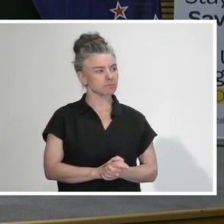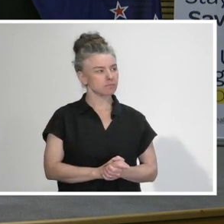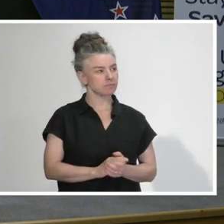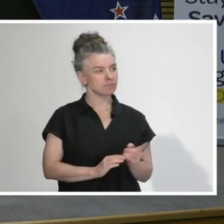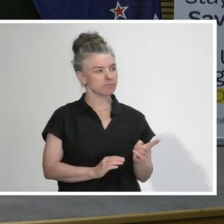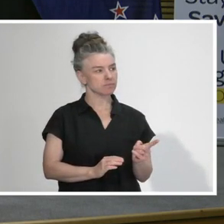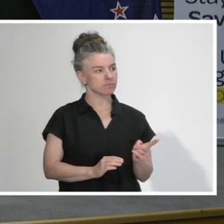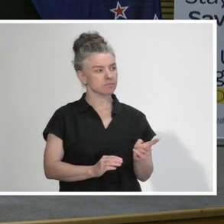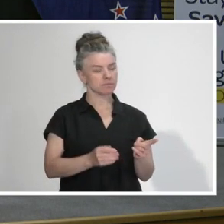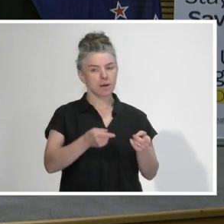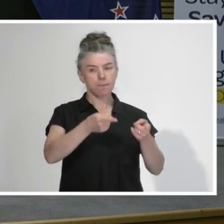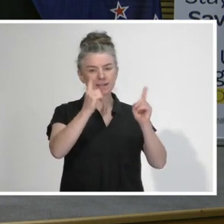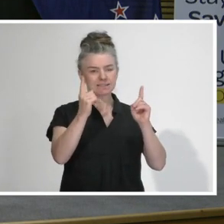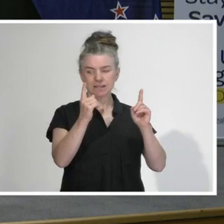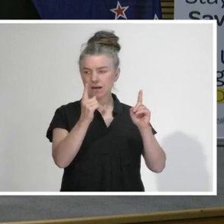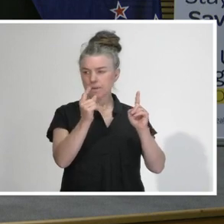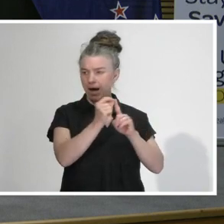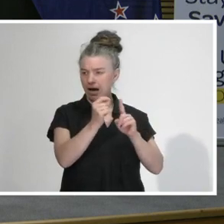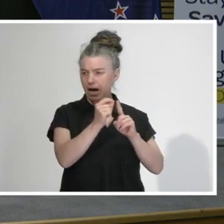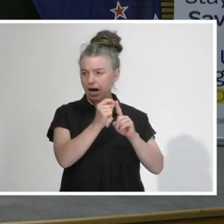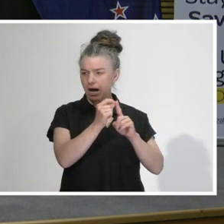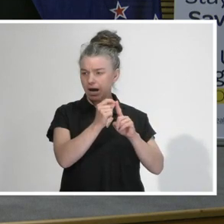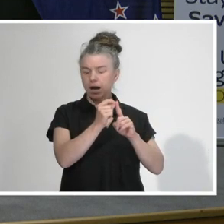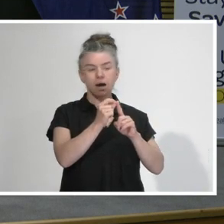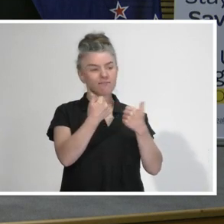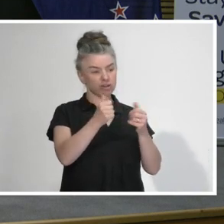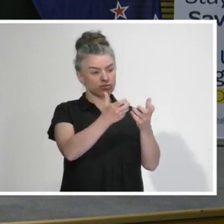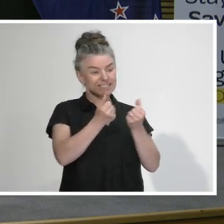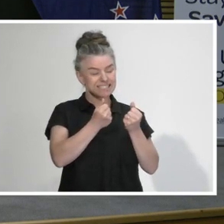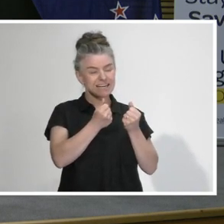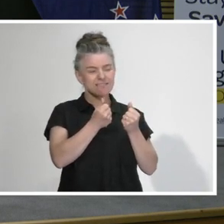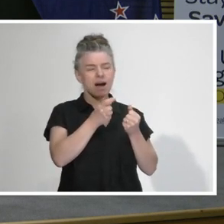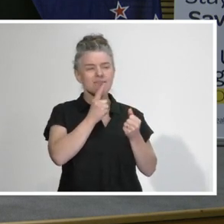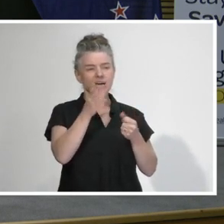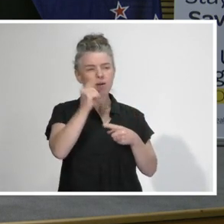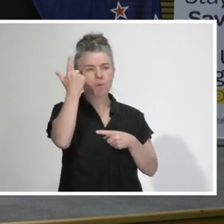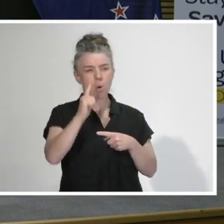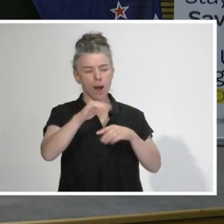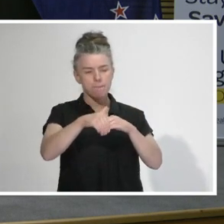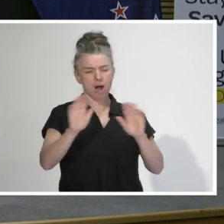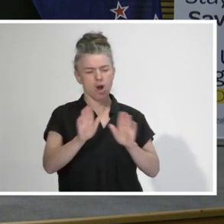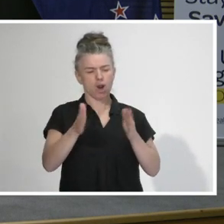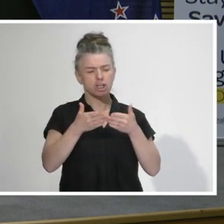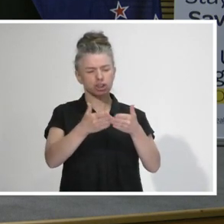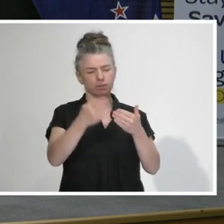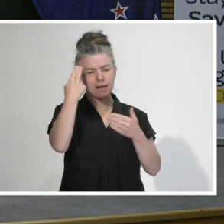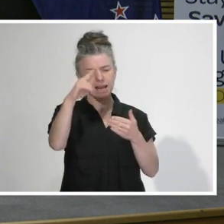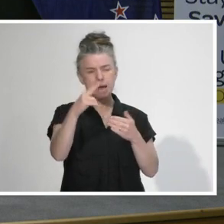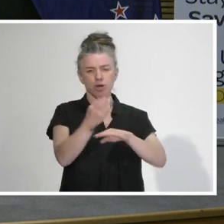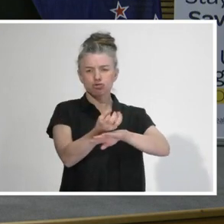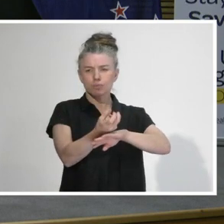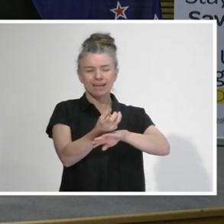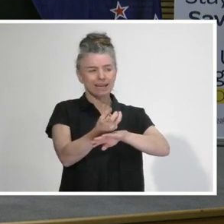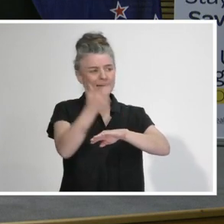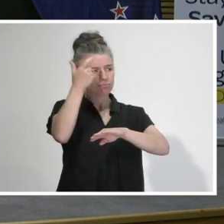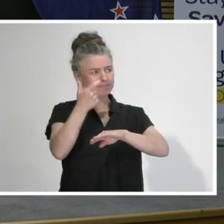received legal advice from Crown Law yet regarding the Ruby Princess? I've seen some. There is a bit more work to be done, particularly given this is primarily